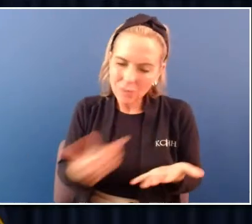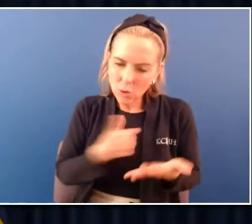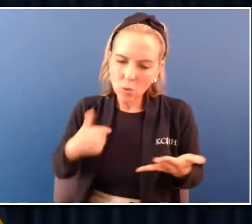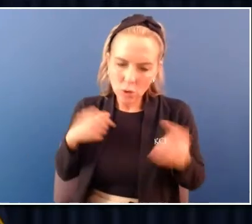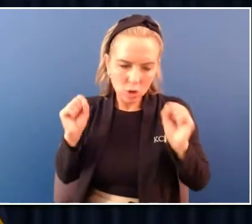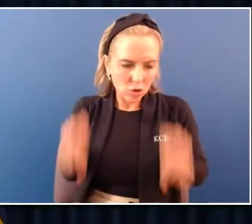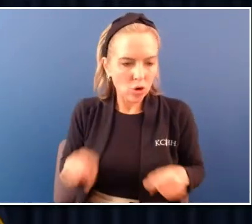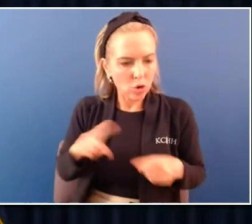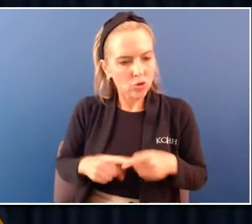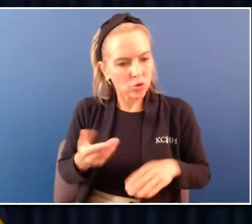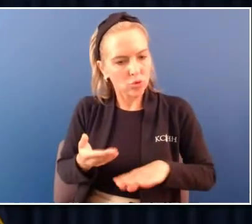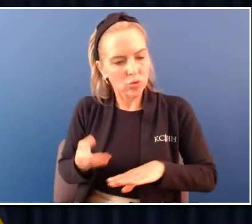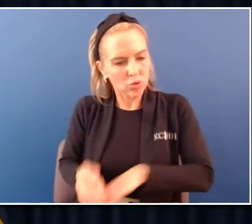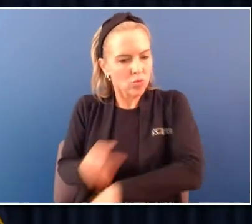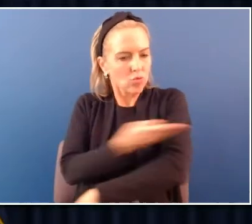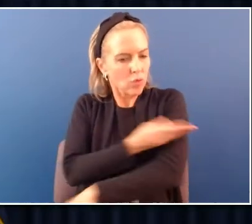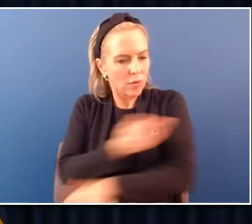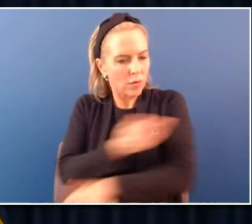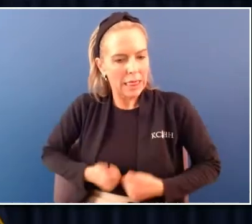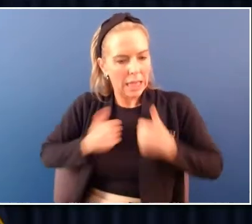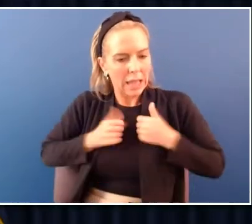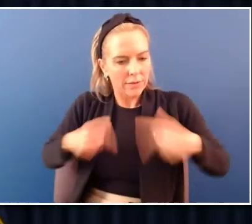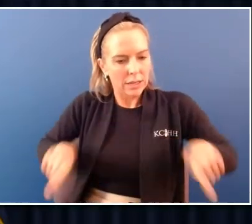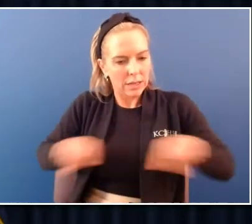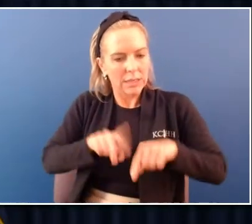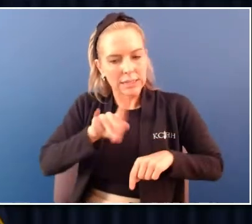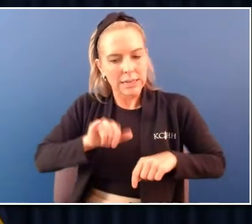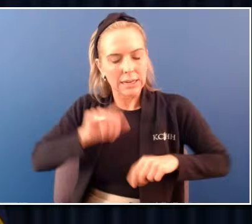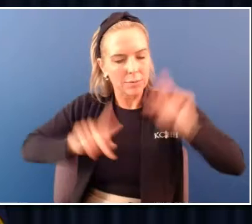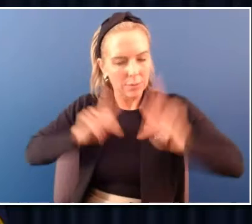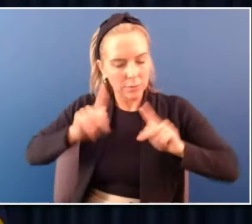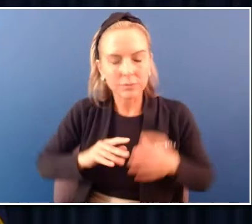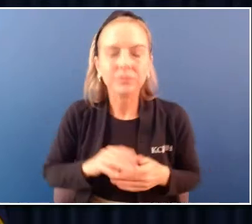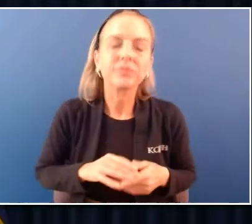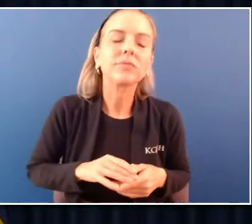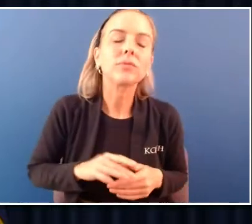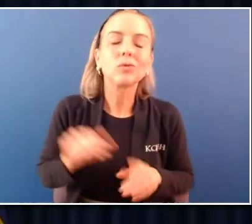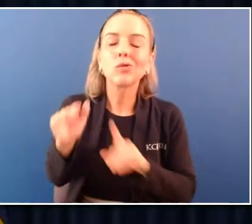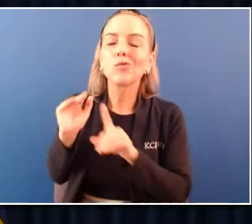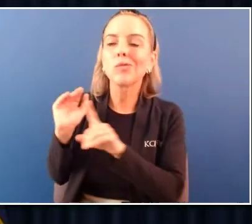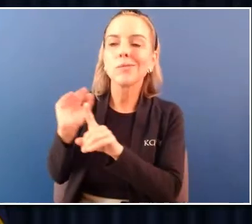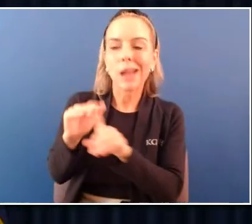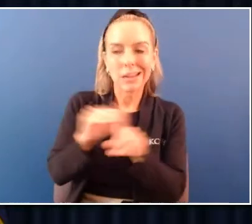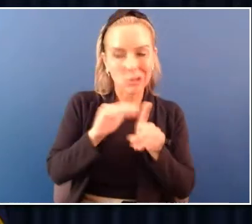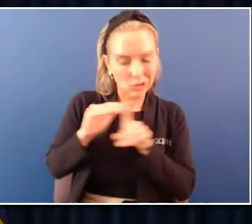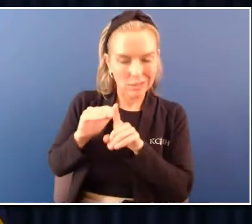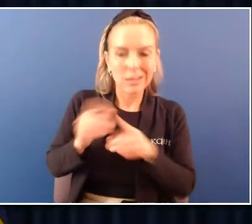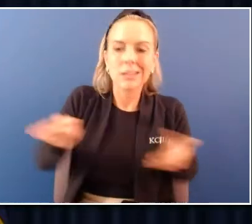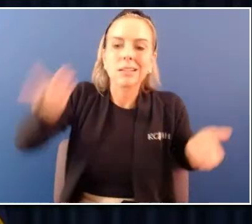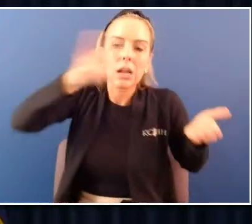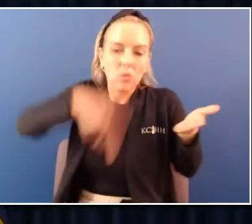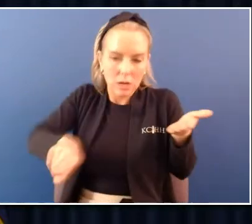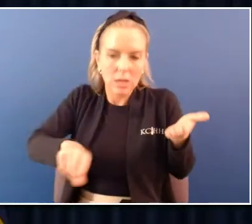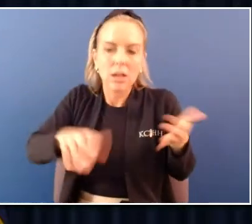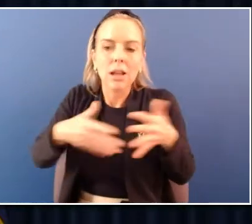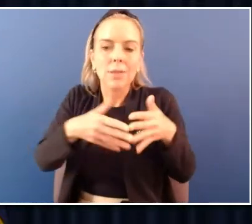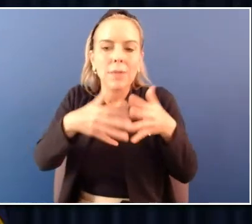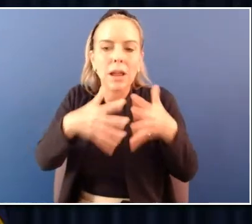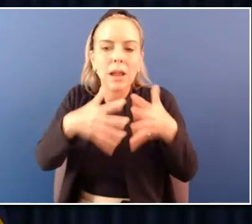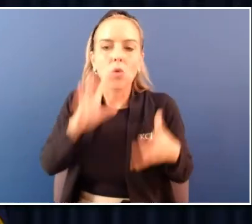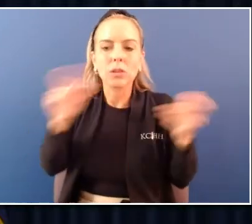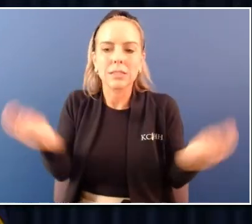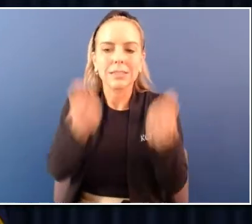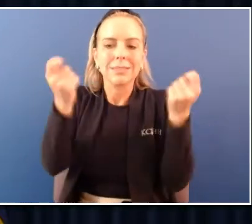our Kentucky families. Also, as a reminder, next week, Americans will once again celebrate